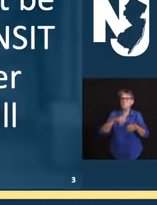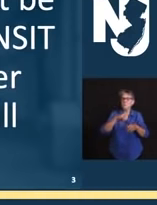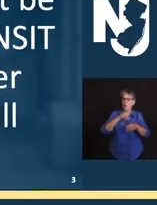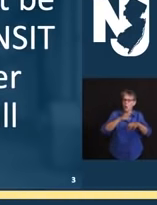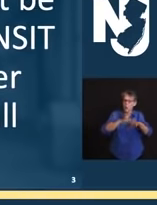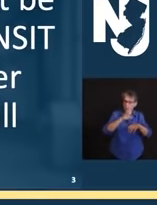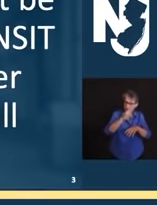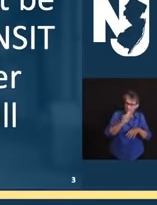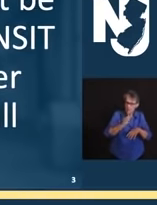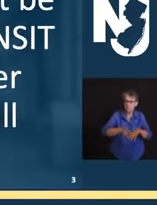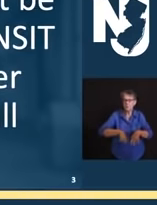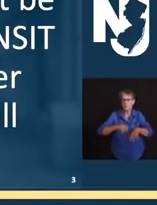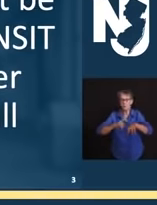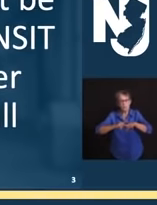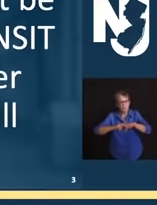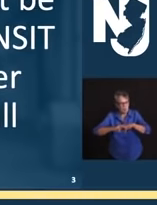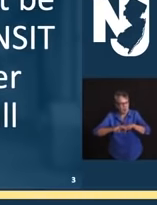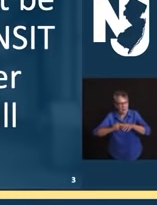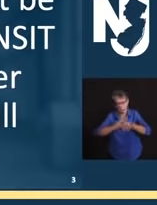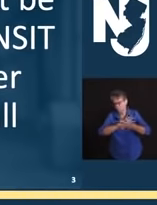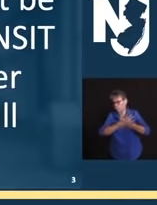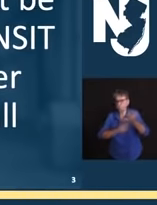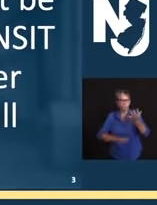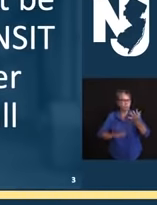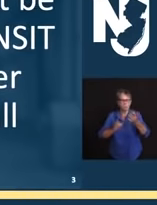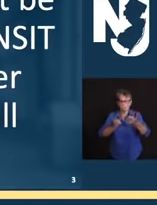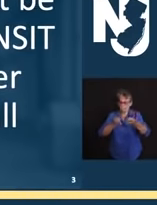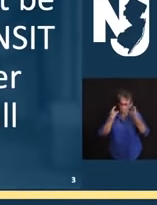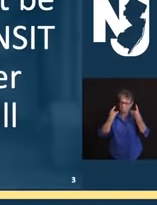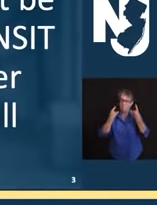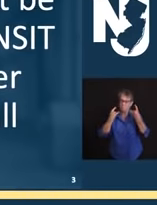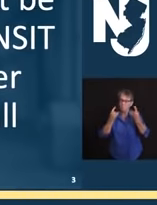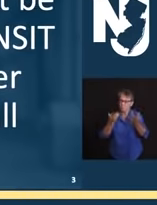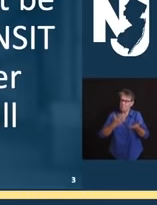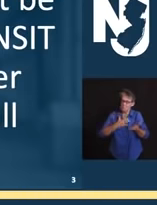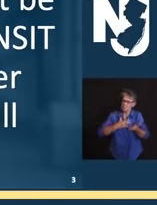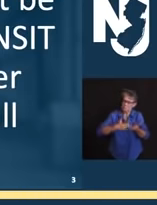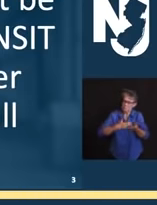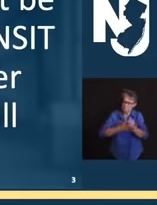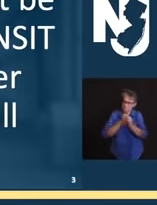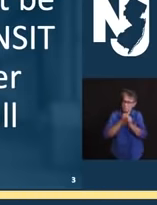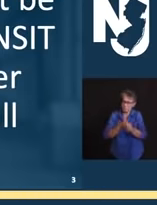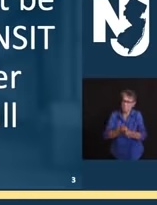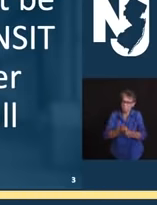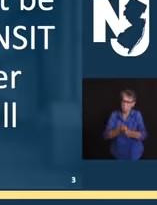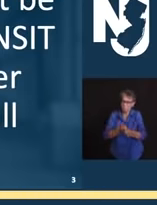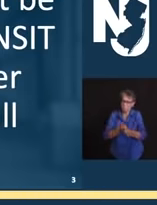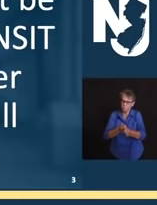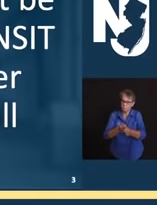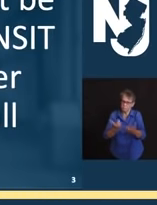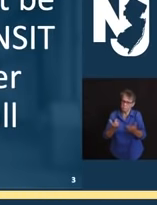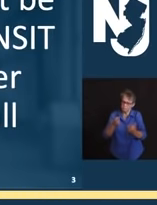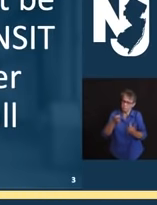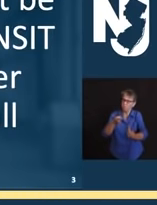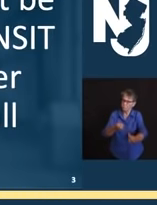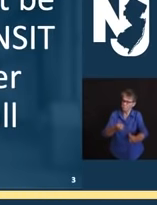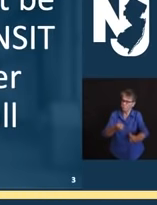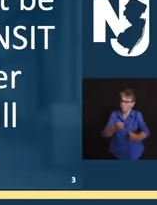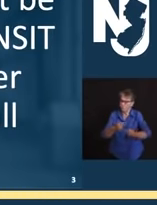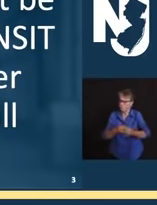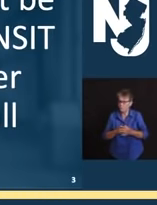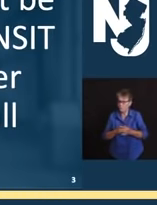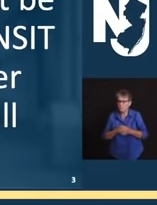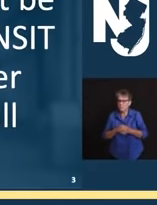fellow riders. Do it for the women and men who are making your trip possible. Make sure your mask covers both your nose and